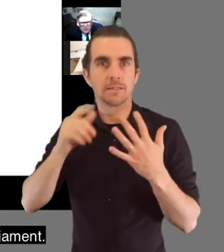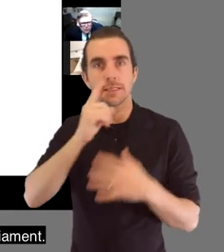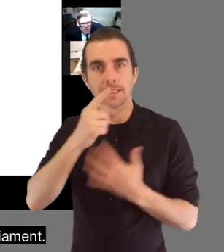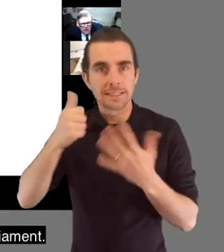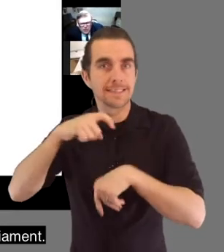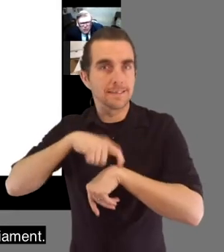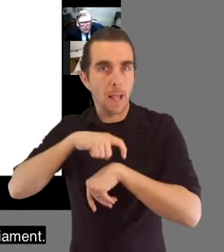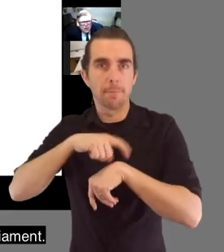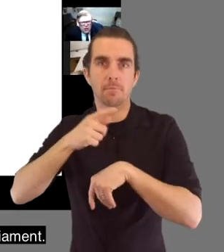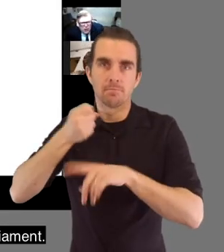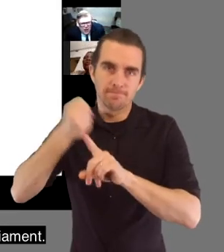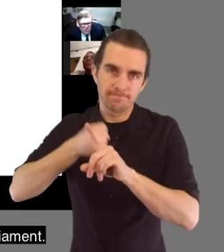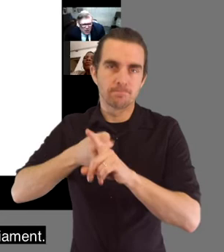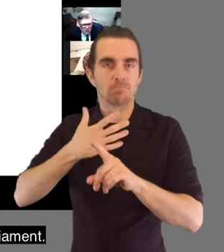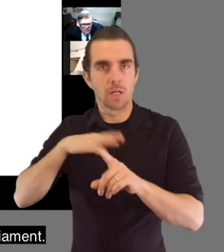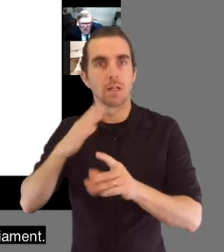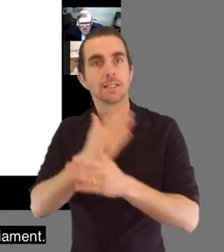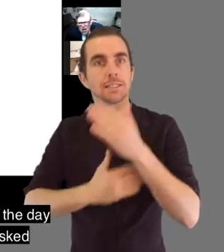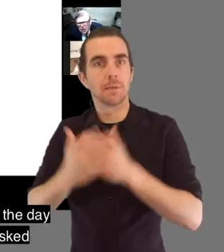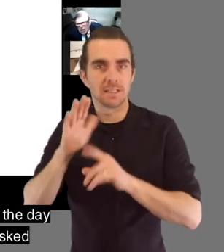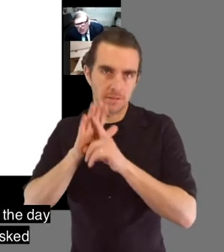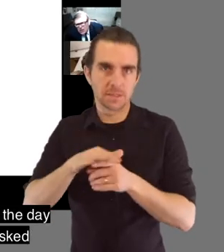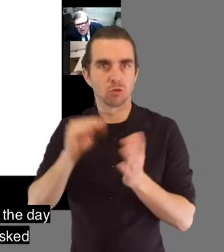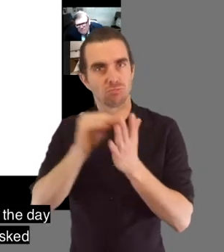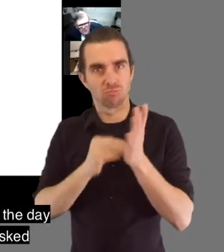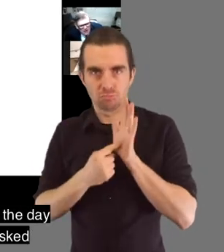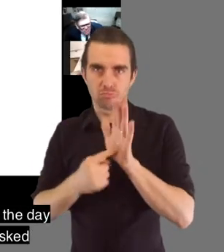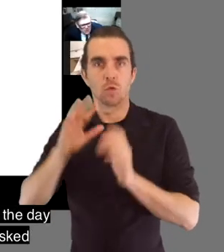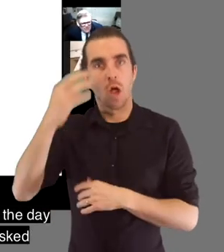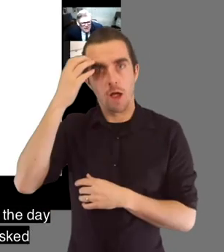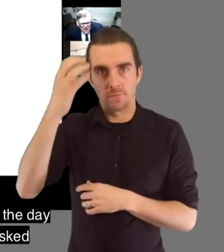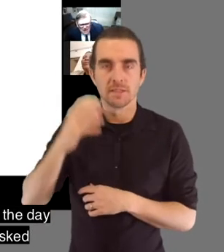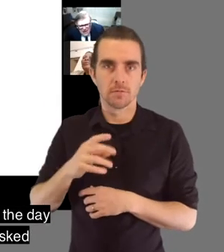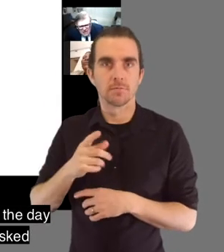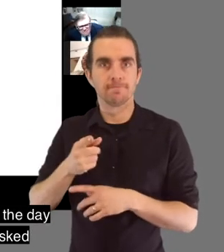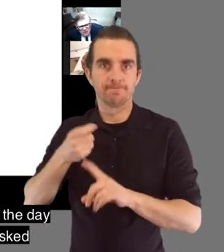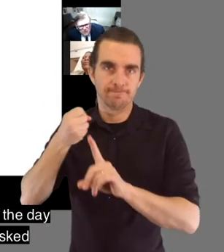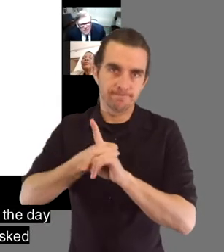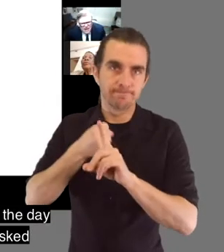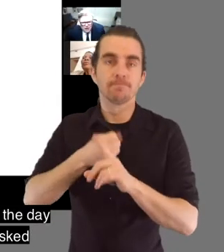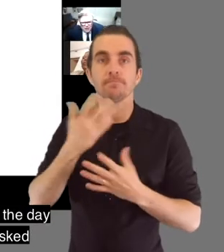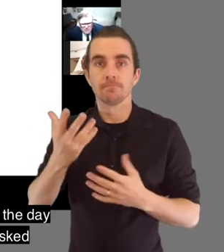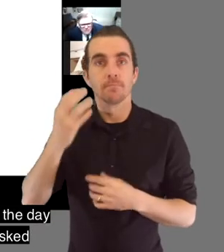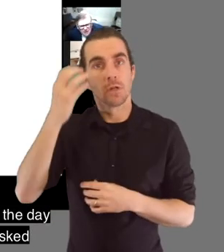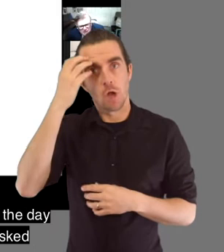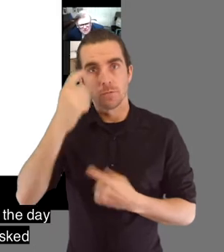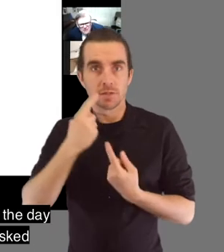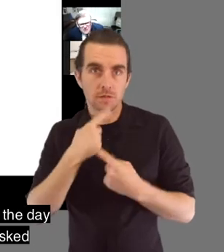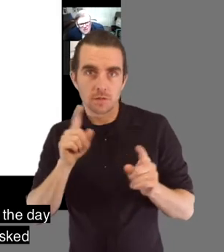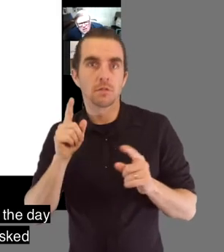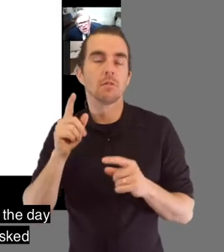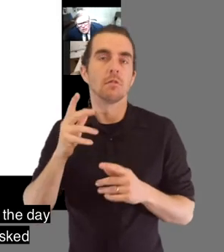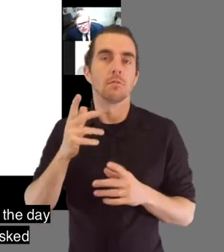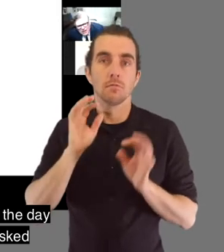disability discrimination through the UK Parliament. And at each attempt, the government of the day had spoken it out,